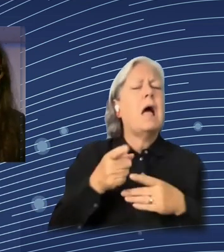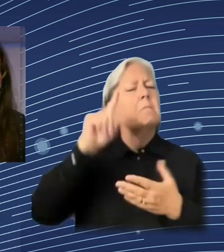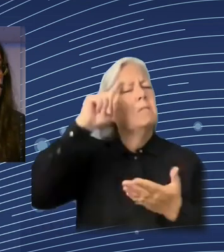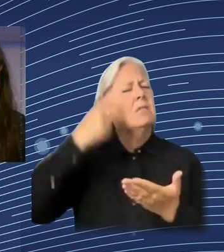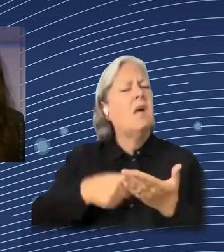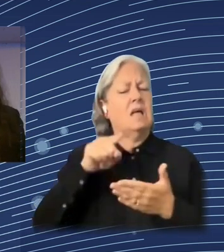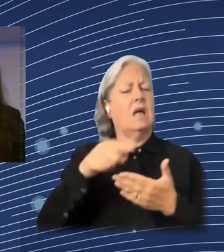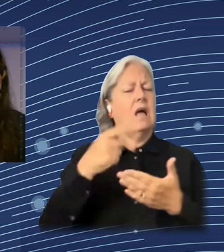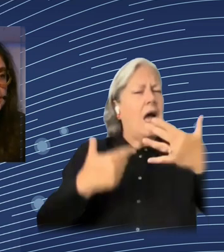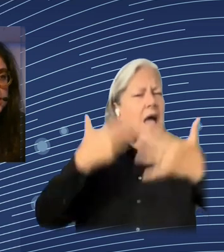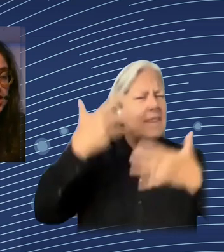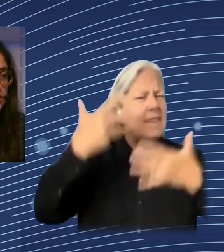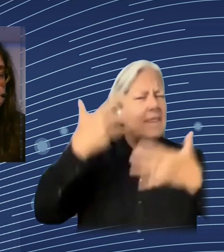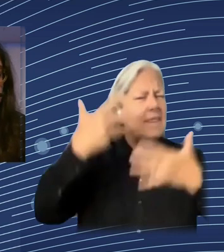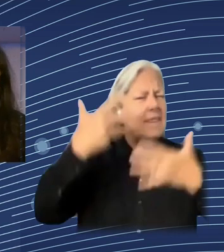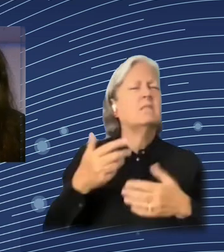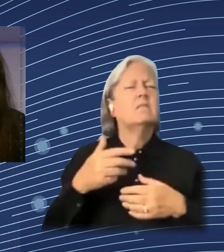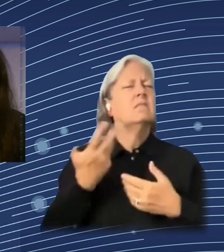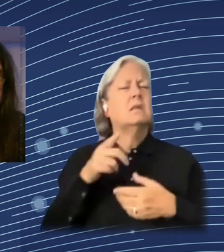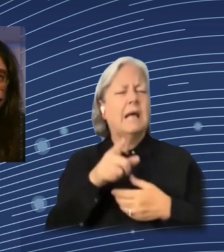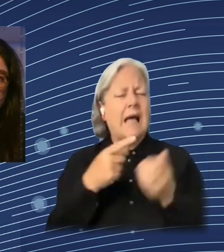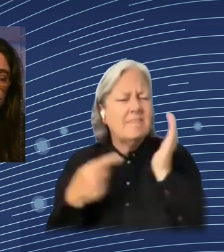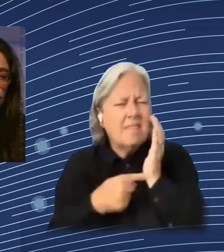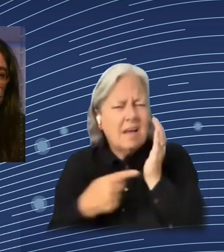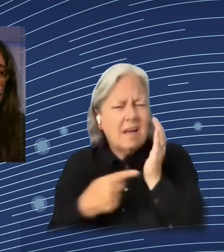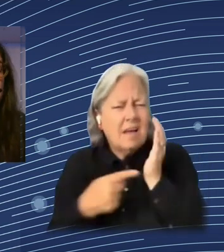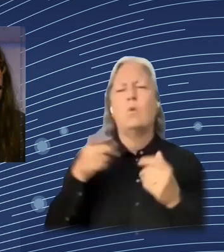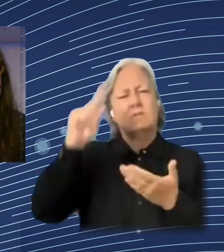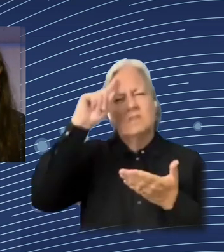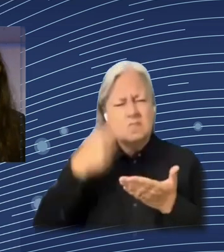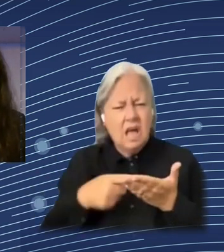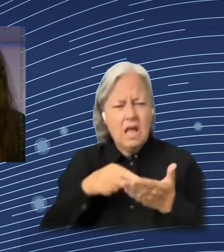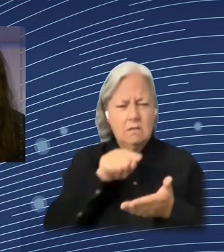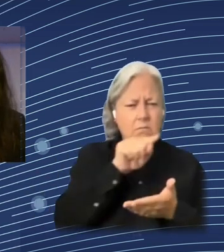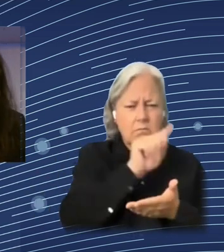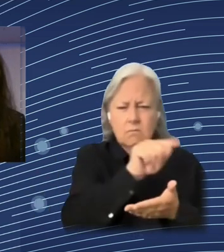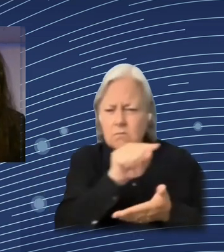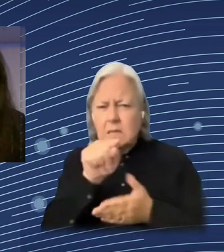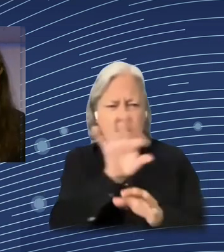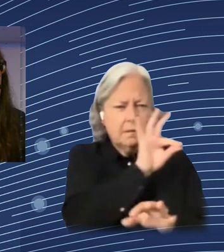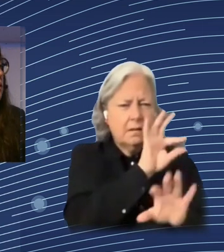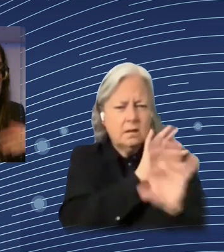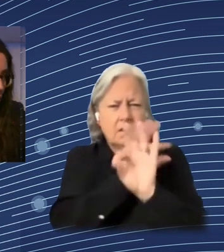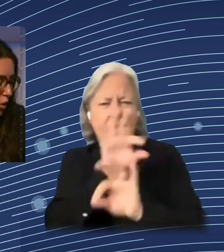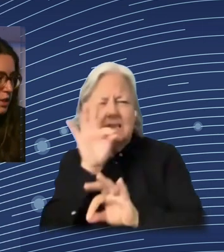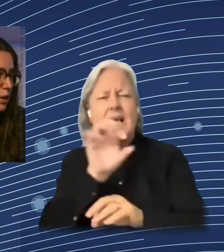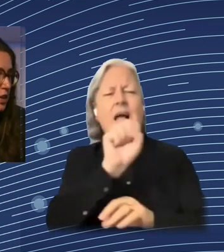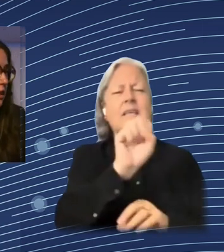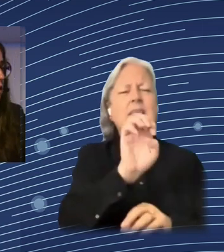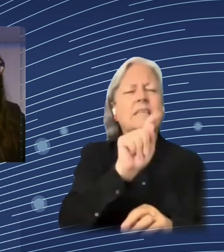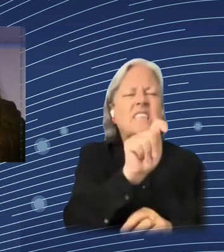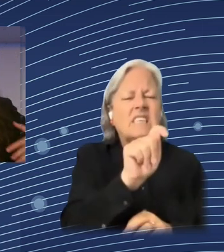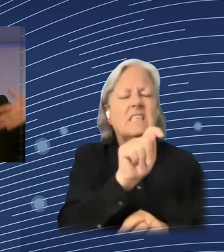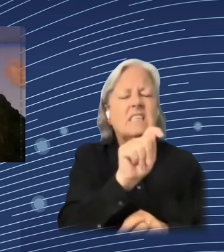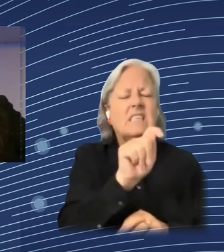technical specifications, who has been in charge of deciding which data sets are going to be included in the system. Obviously, we check the